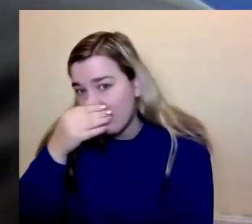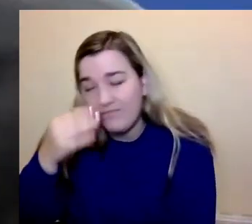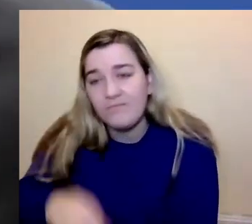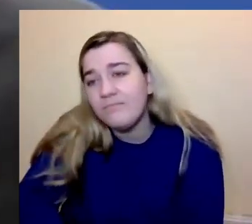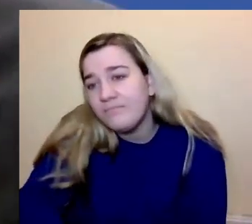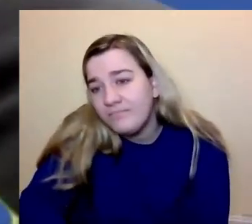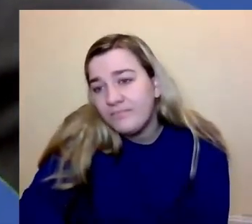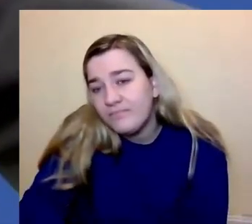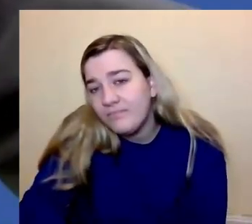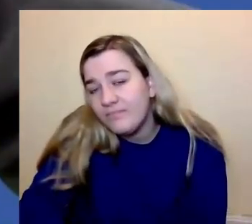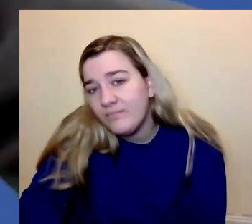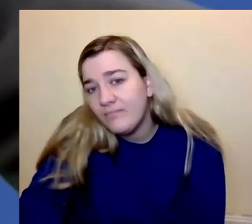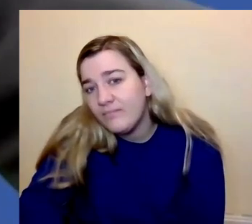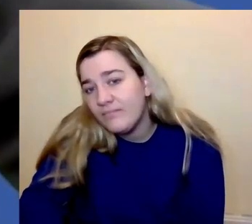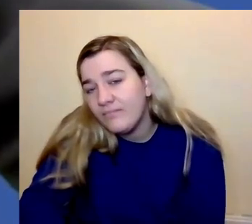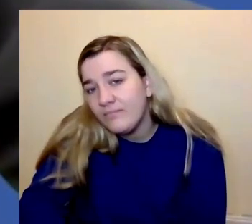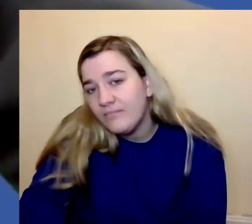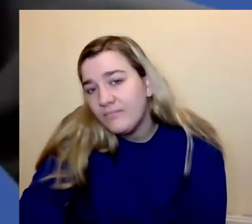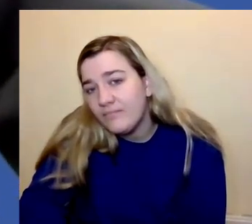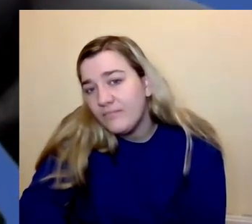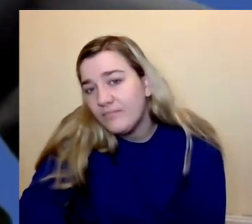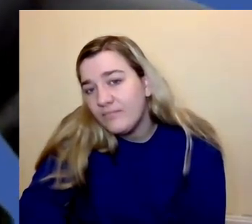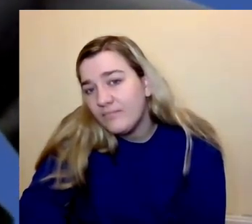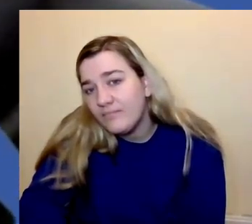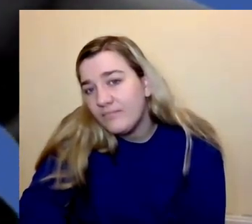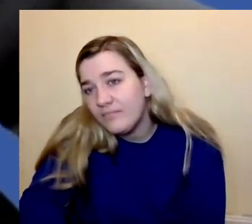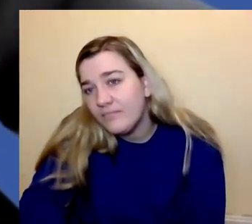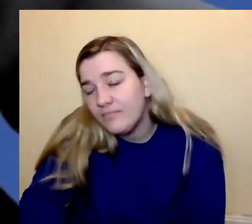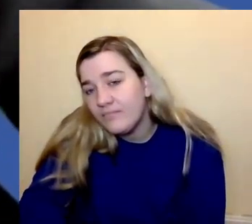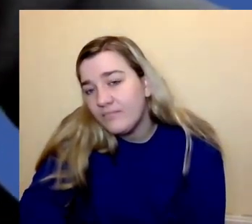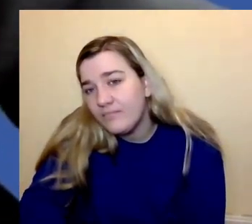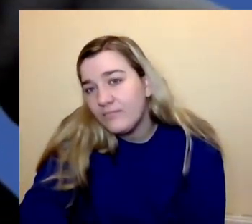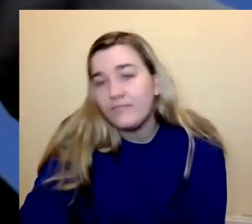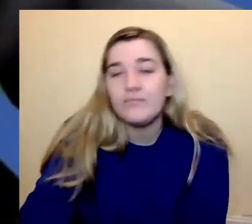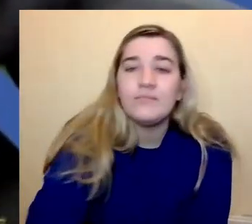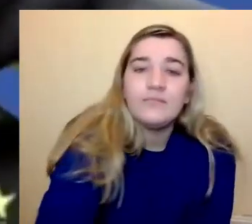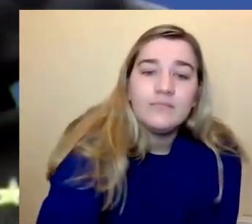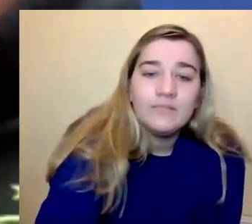Because thinking out is